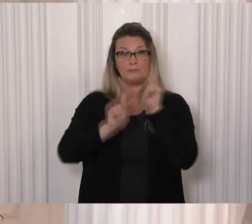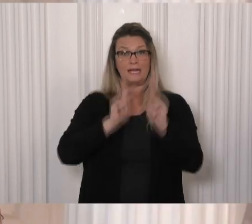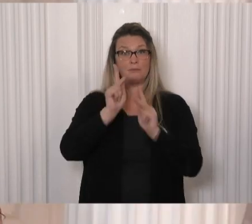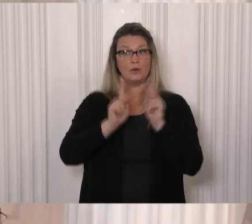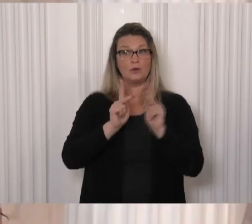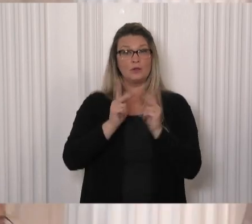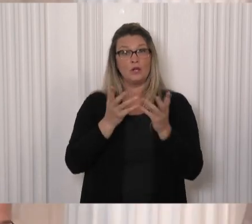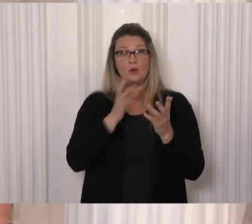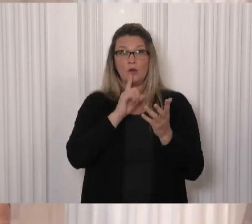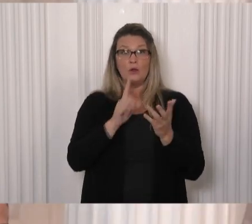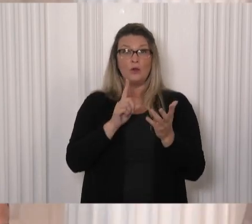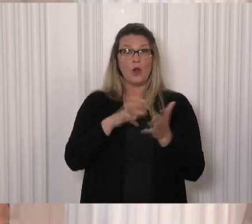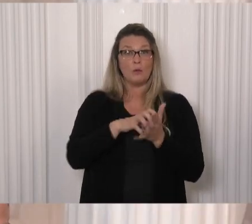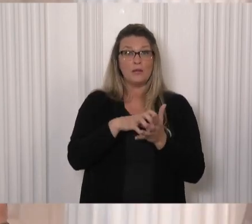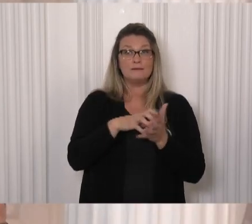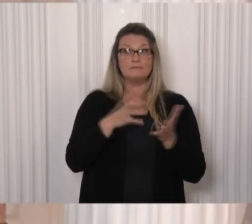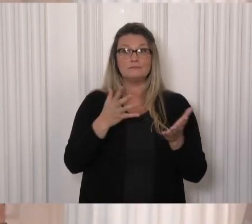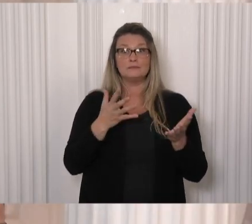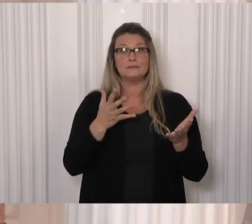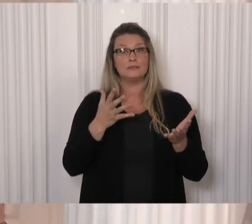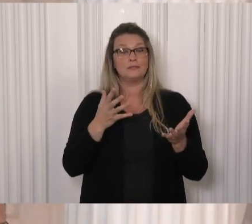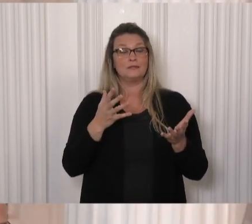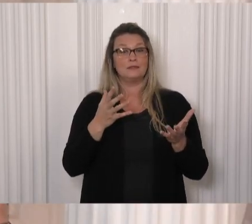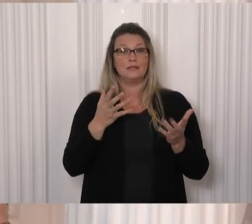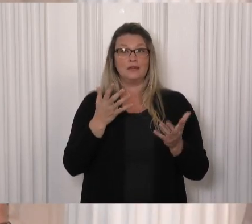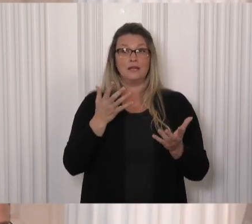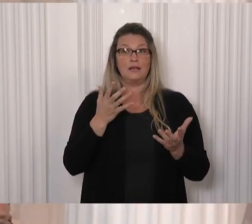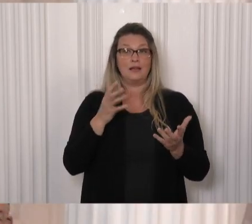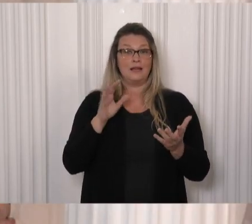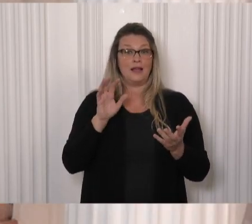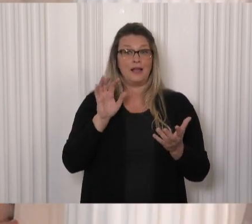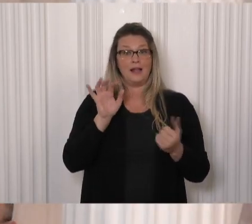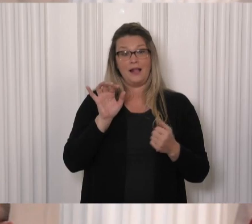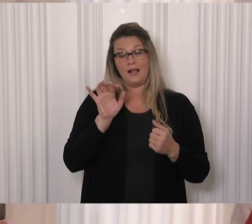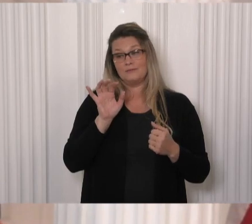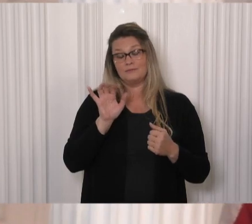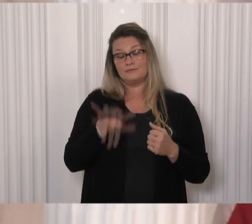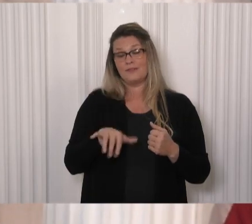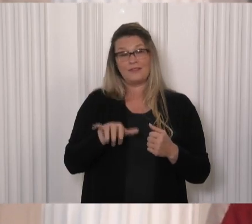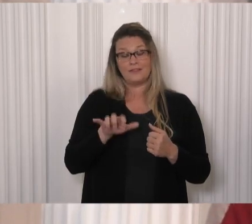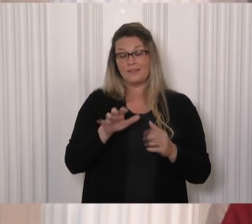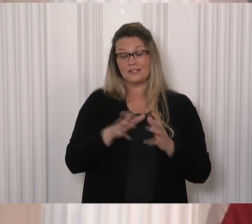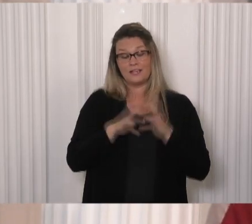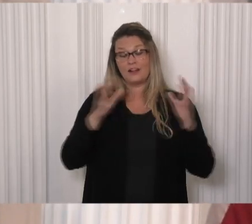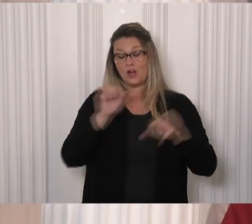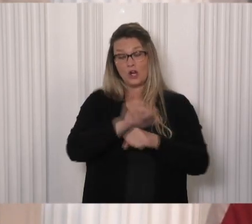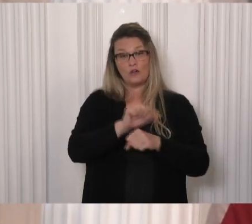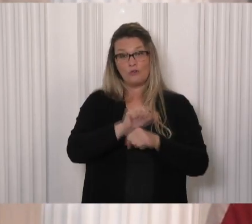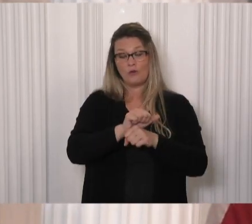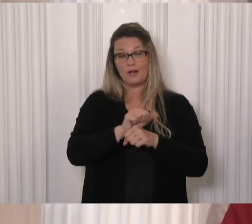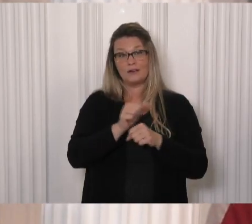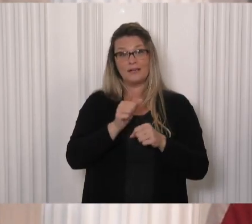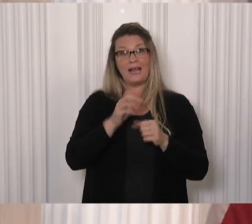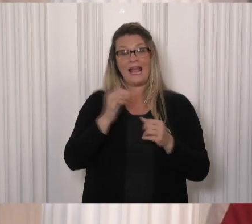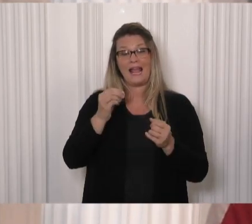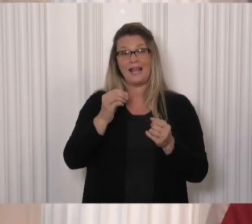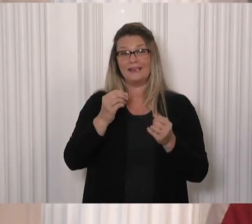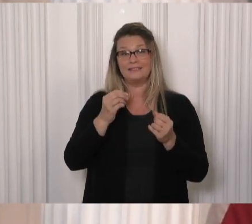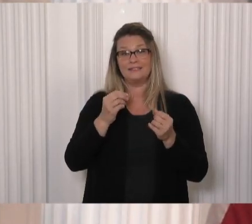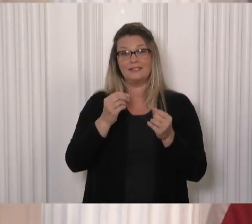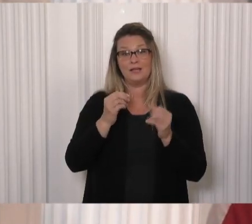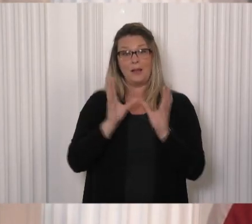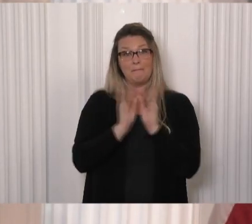to. General has spoken to several, and this is another one. There is a lot of work underway. There's lots of discussions with